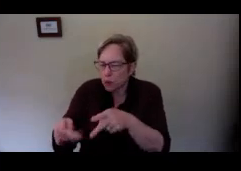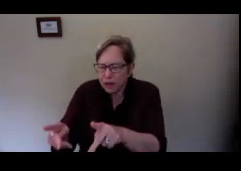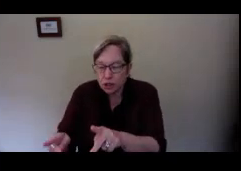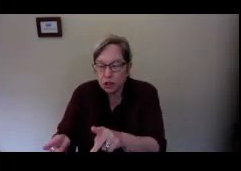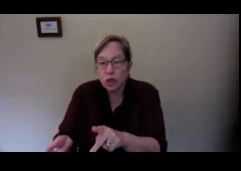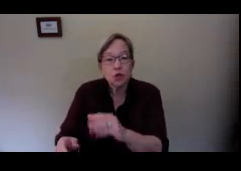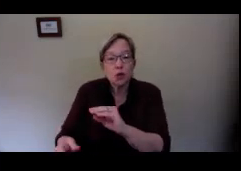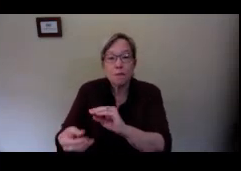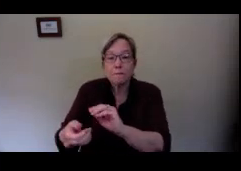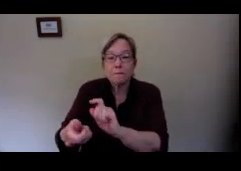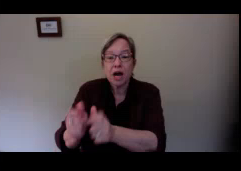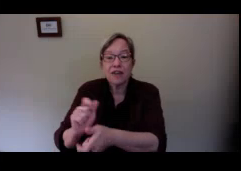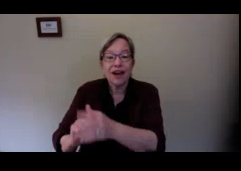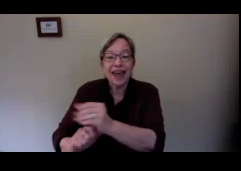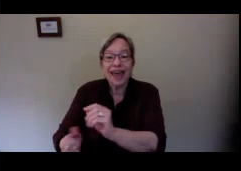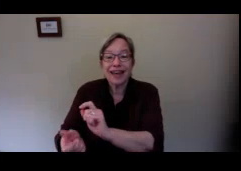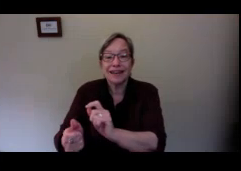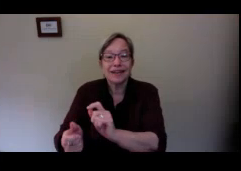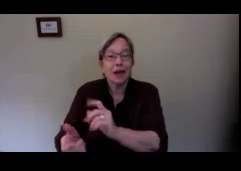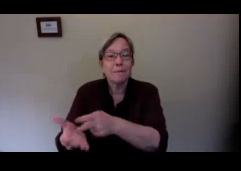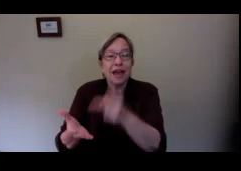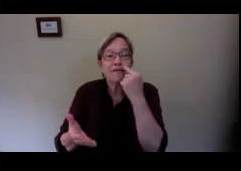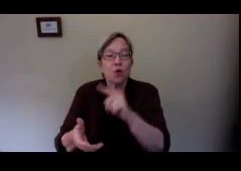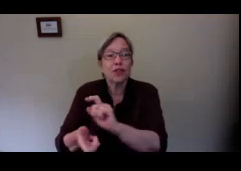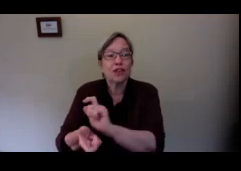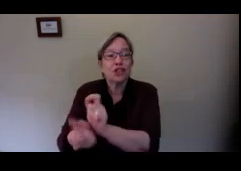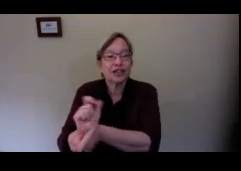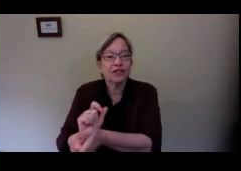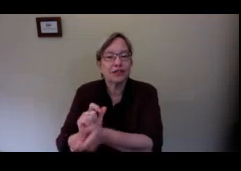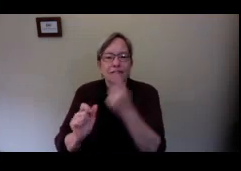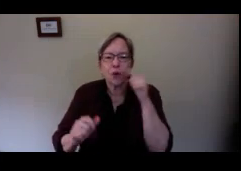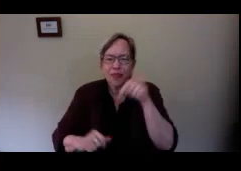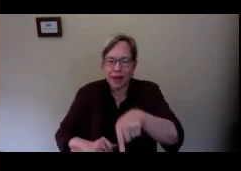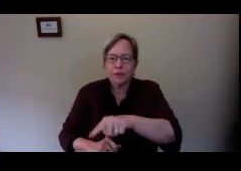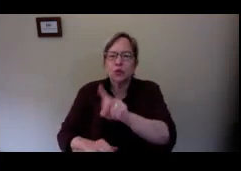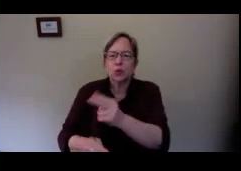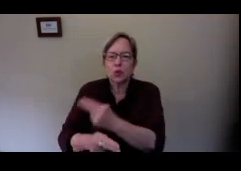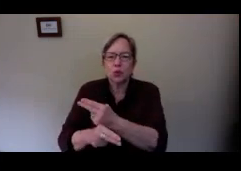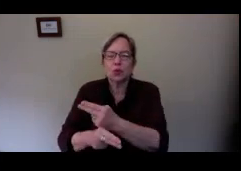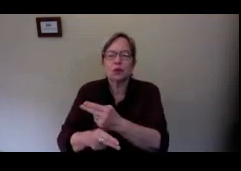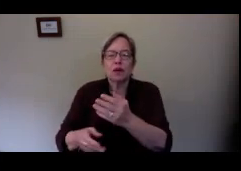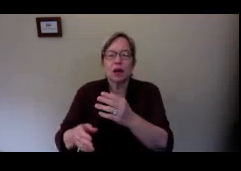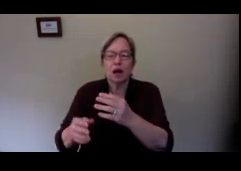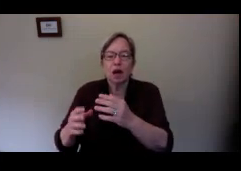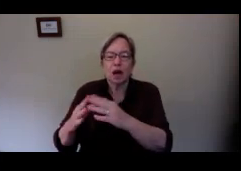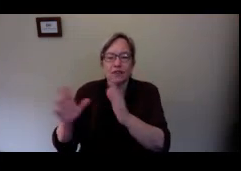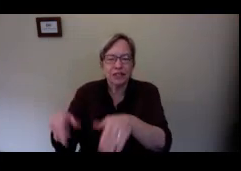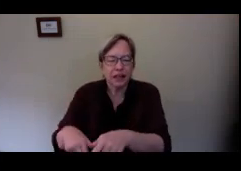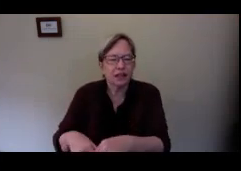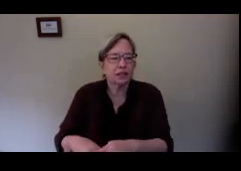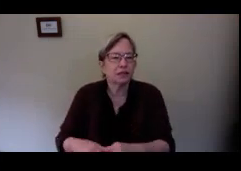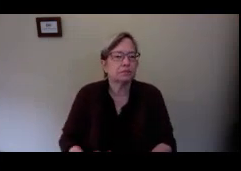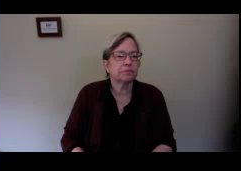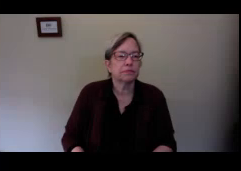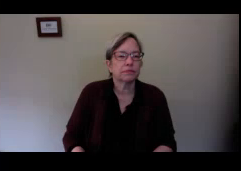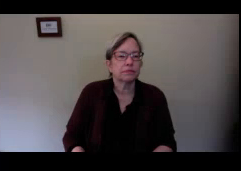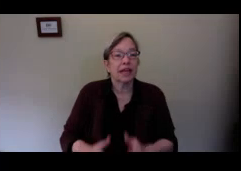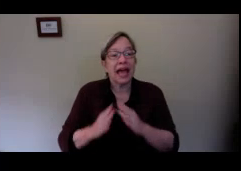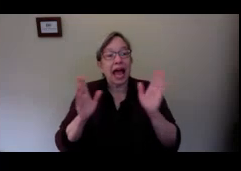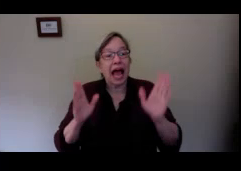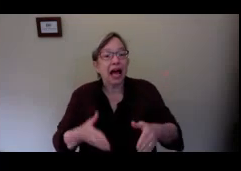for the changes to enable them to use a facility. A housing provider may require residents to restore the interior